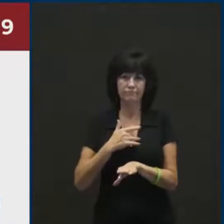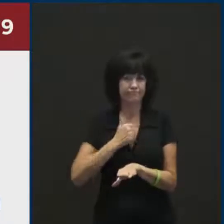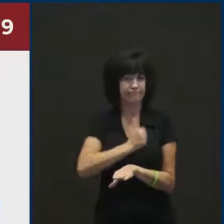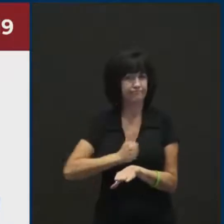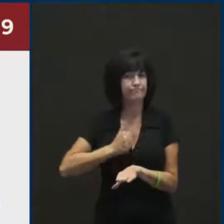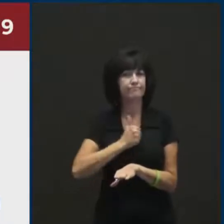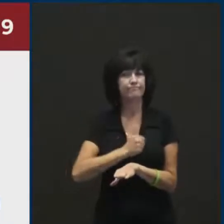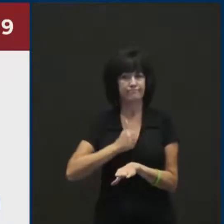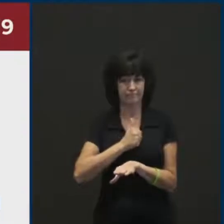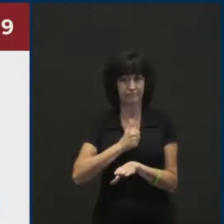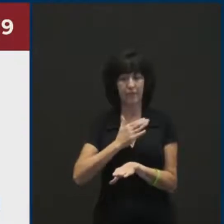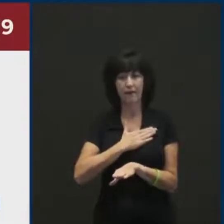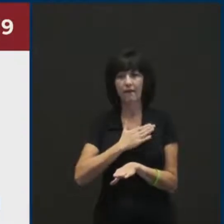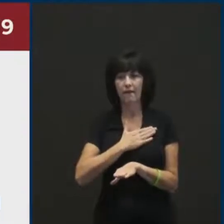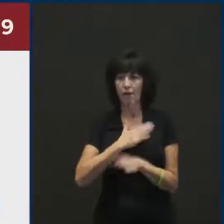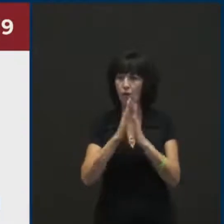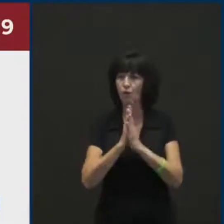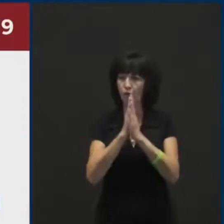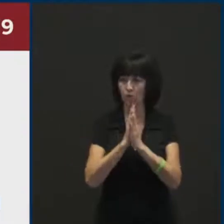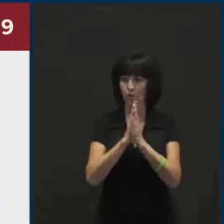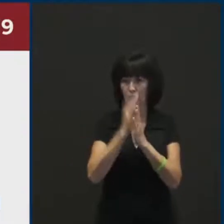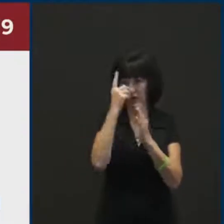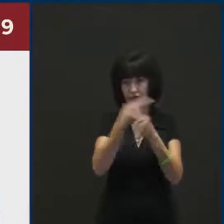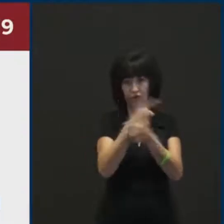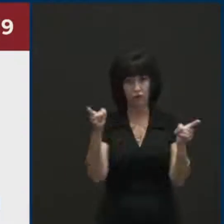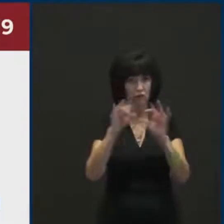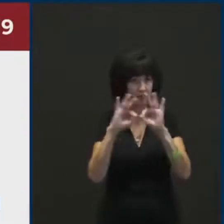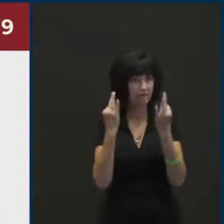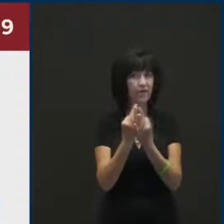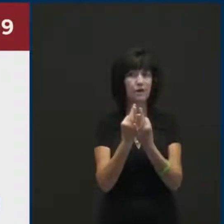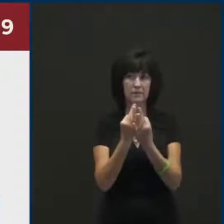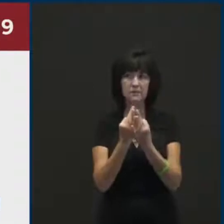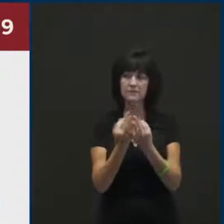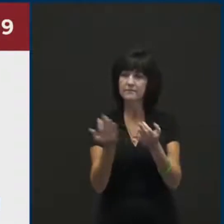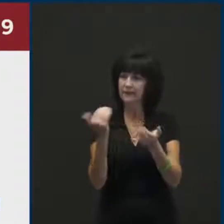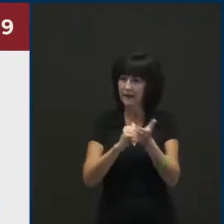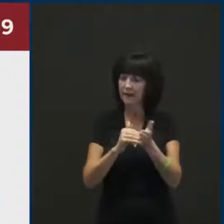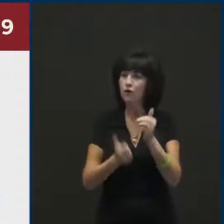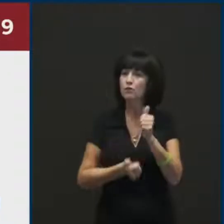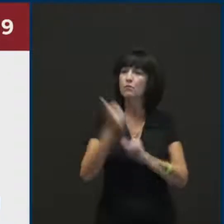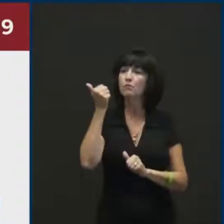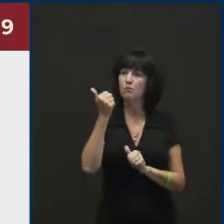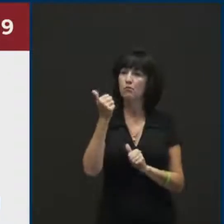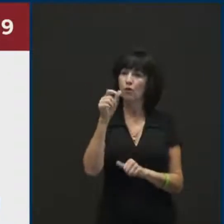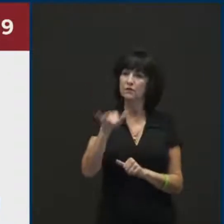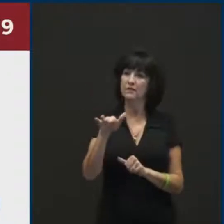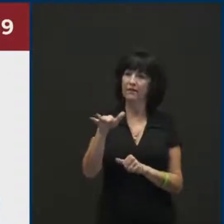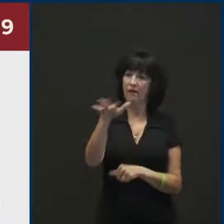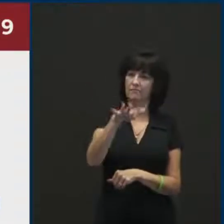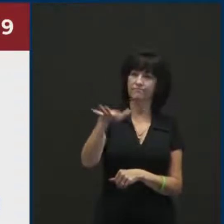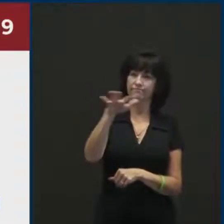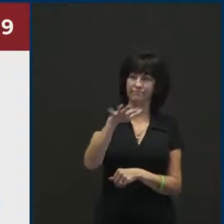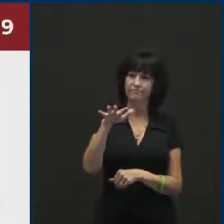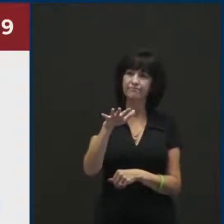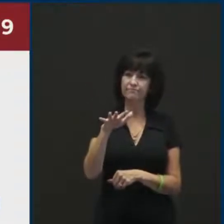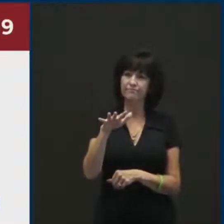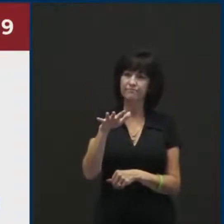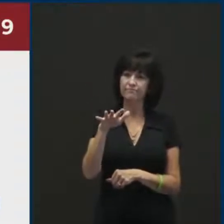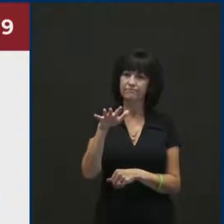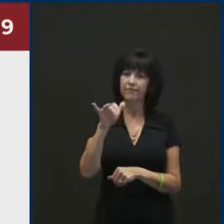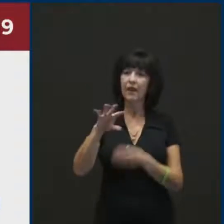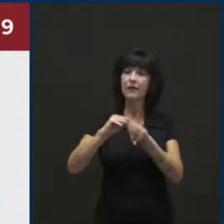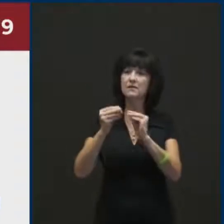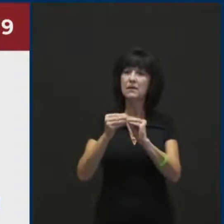families, individuals that have passed across our state. Again, mostly in that very vulnerable population of our